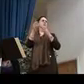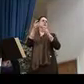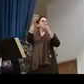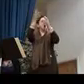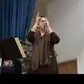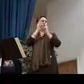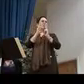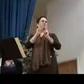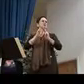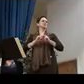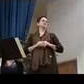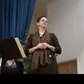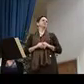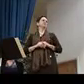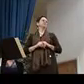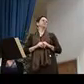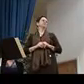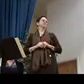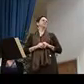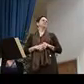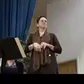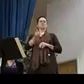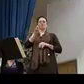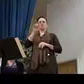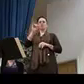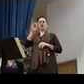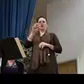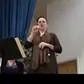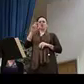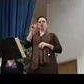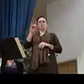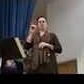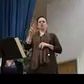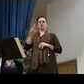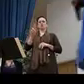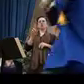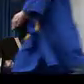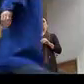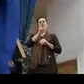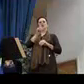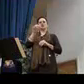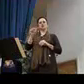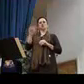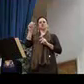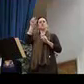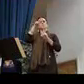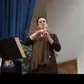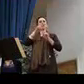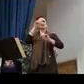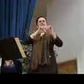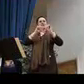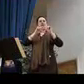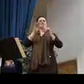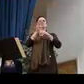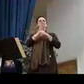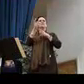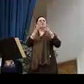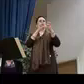Ryan Parker, Associate of Applied Science, Business Administration Management.